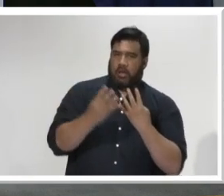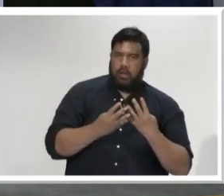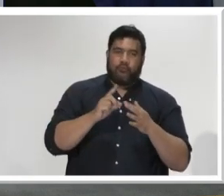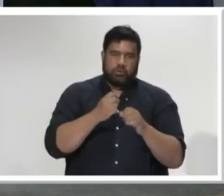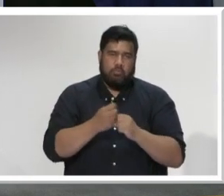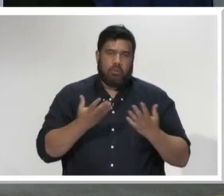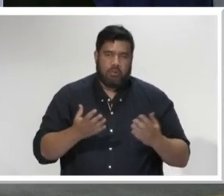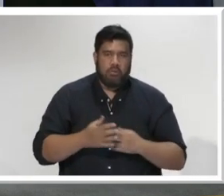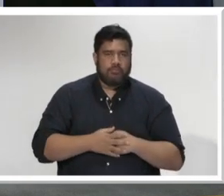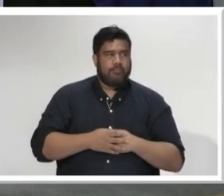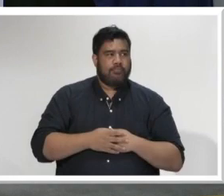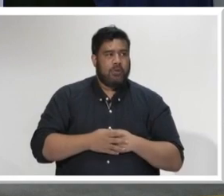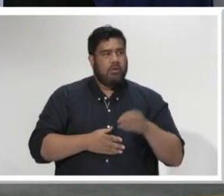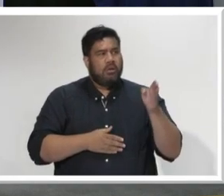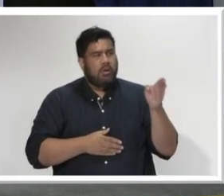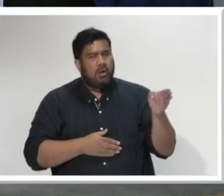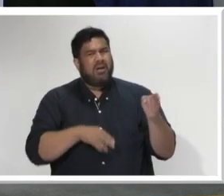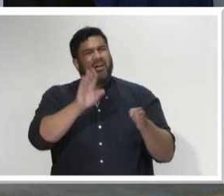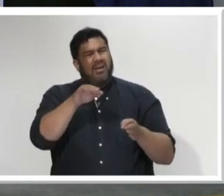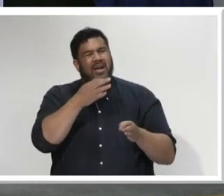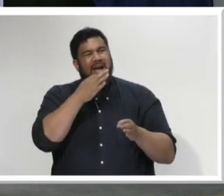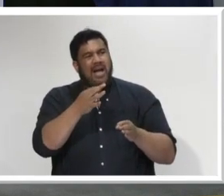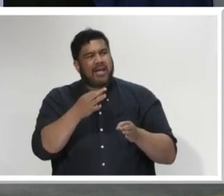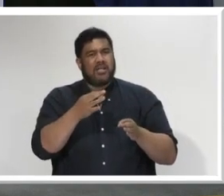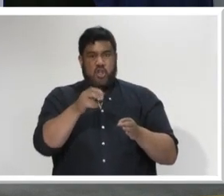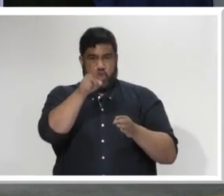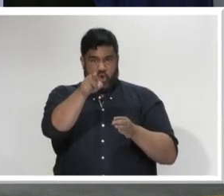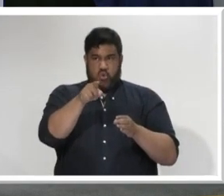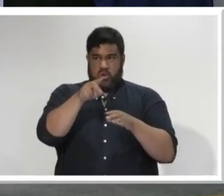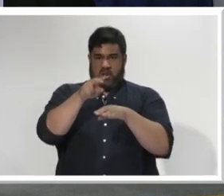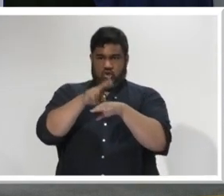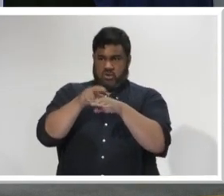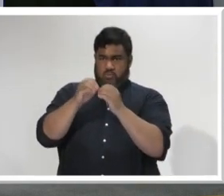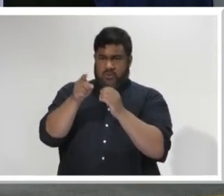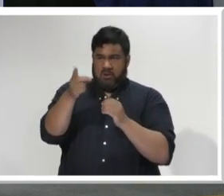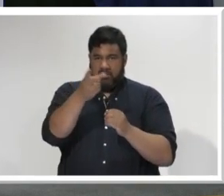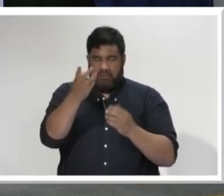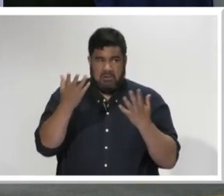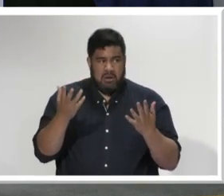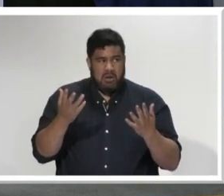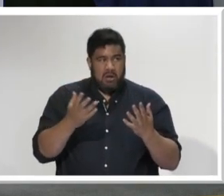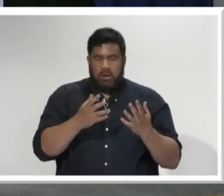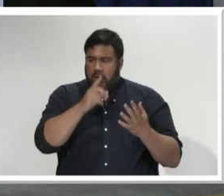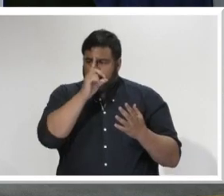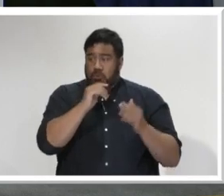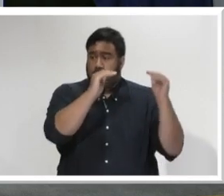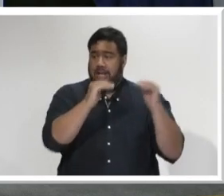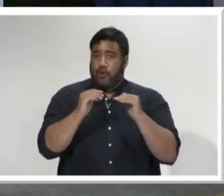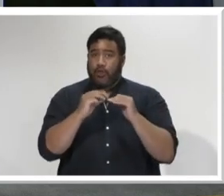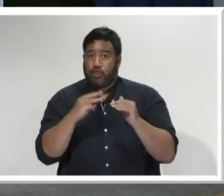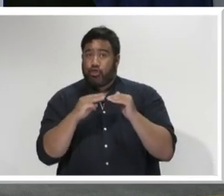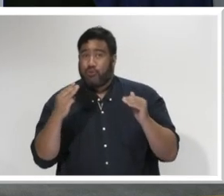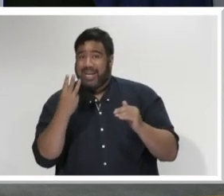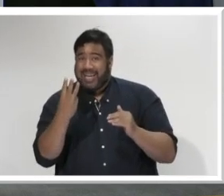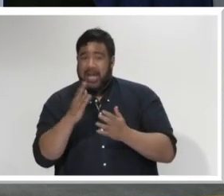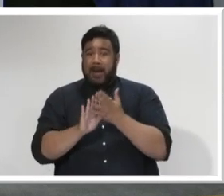likely is it for either of you to answer, how likely is it that we'll see an increase in cases and perhaps deaths in level 3? Well, the whole goal of level